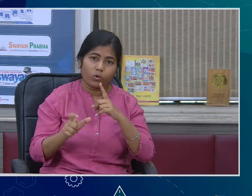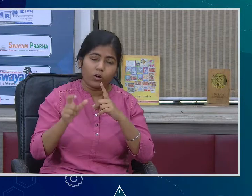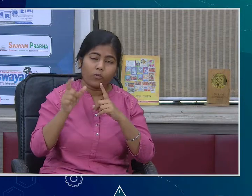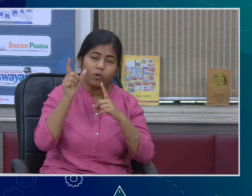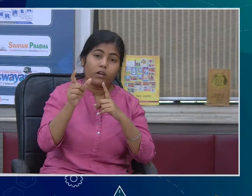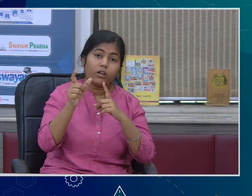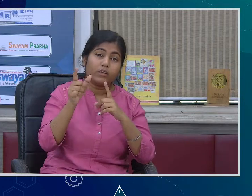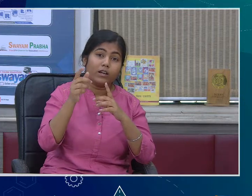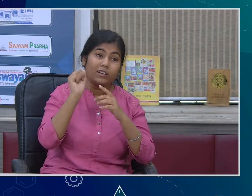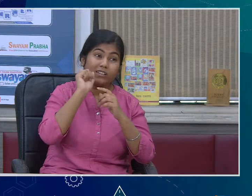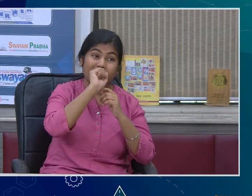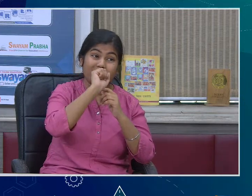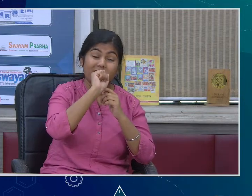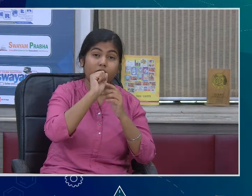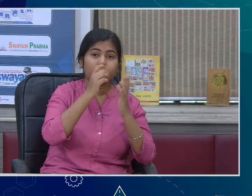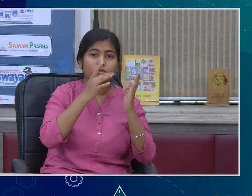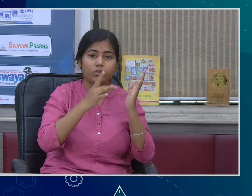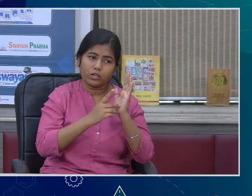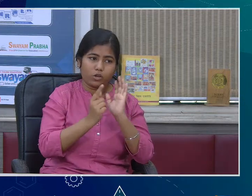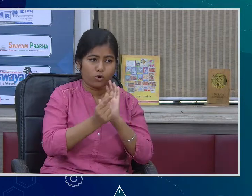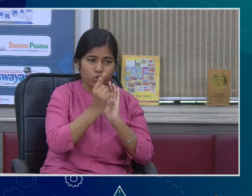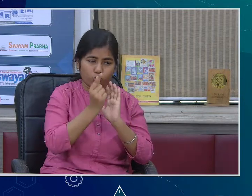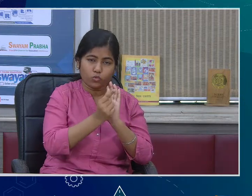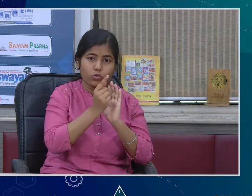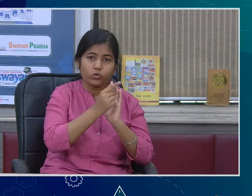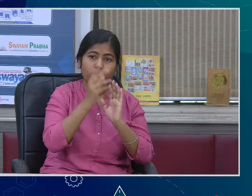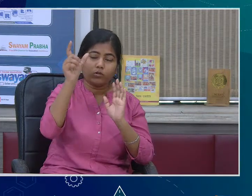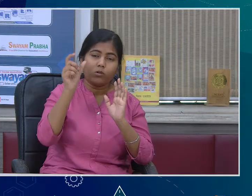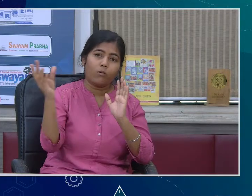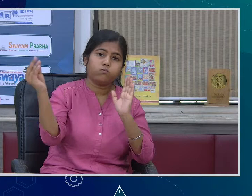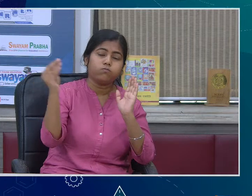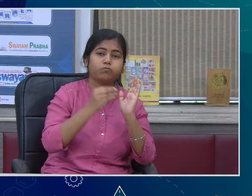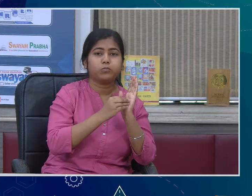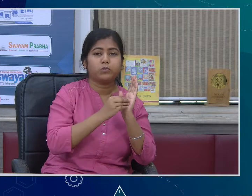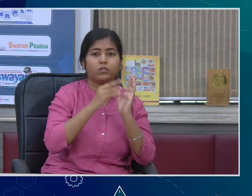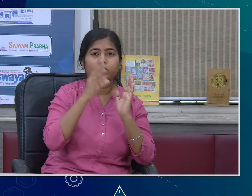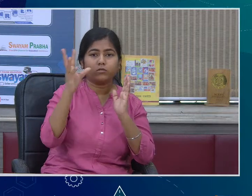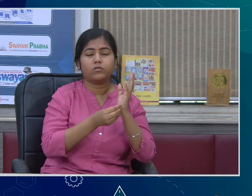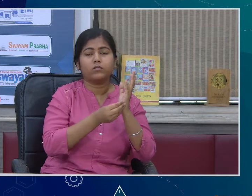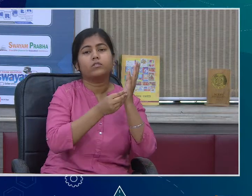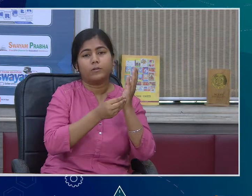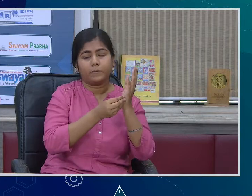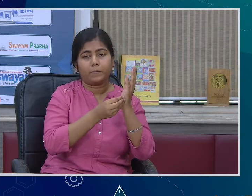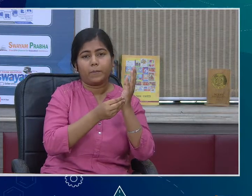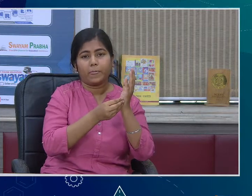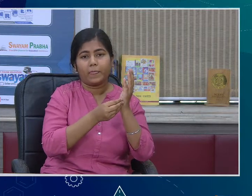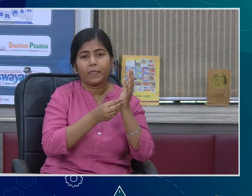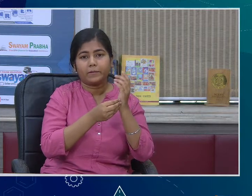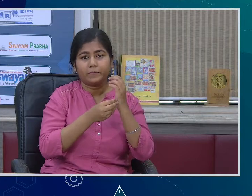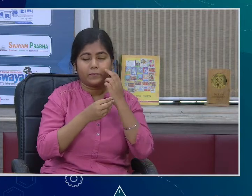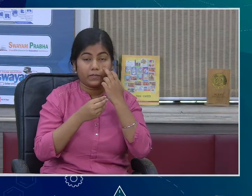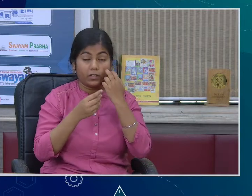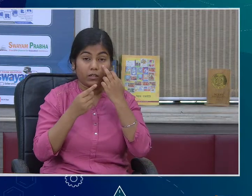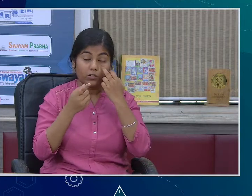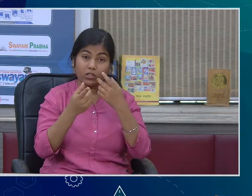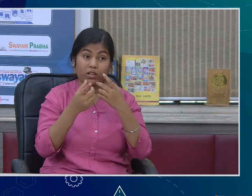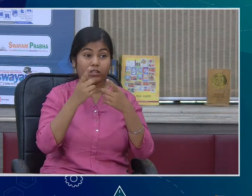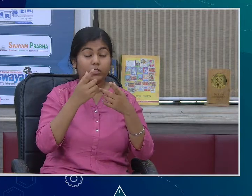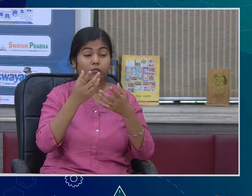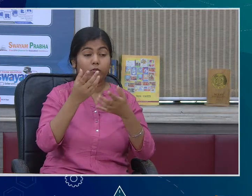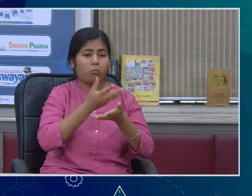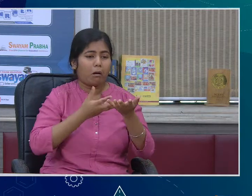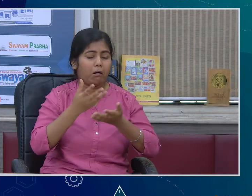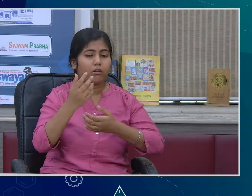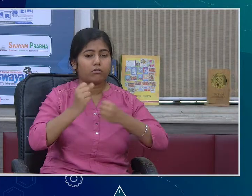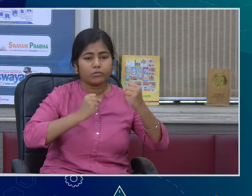programmed into their devices, okay? So they can practice vocabulary and participate in planned